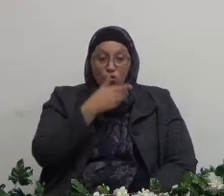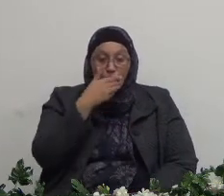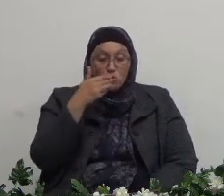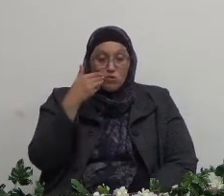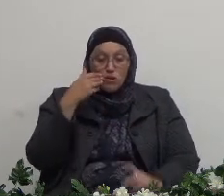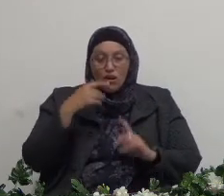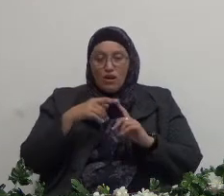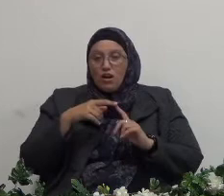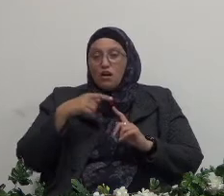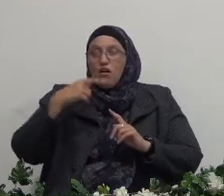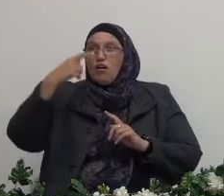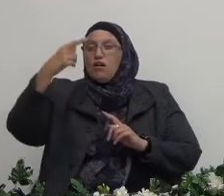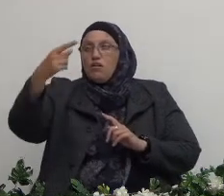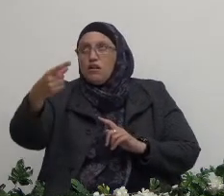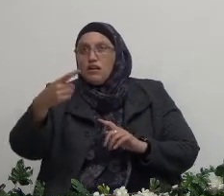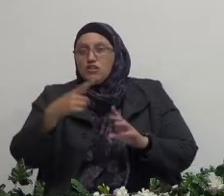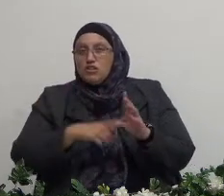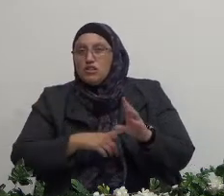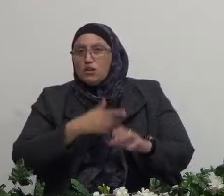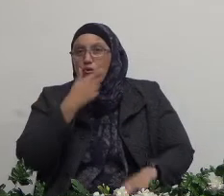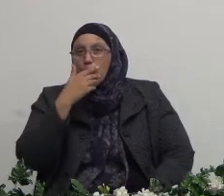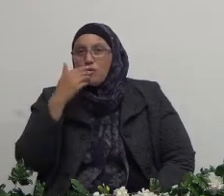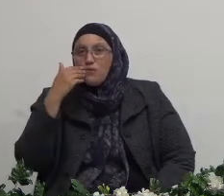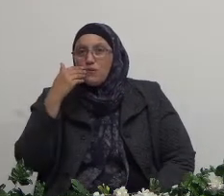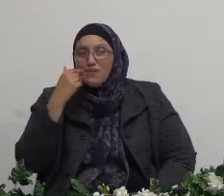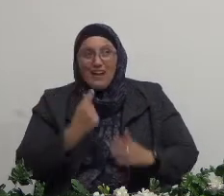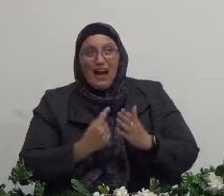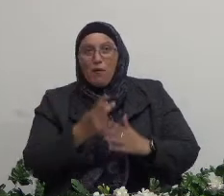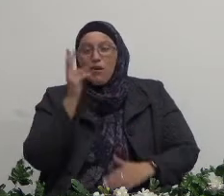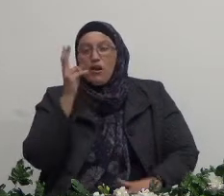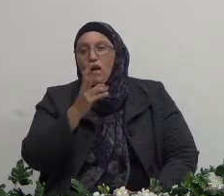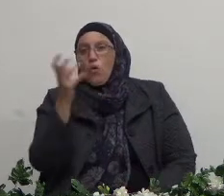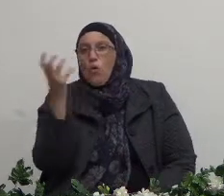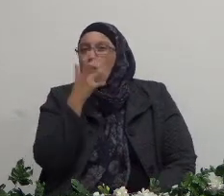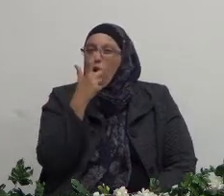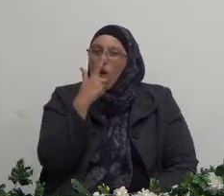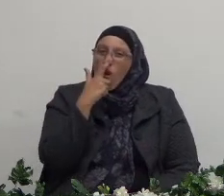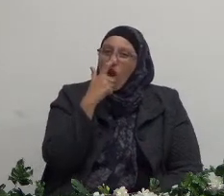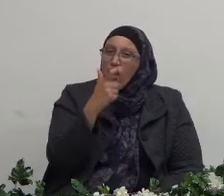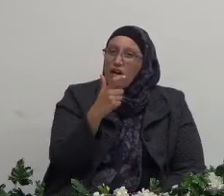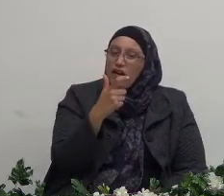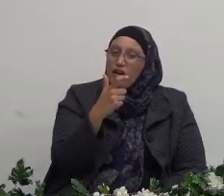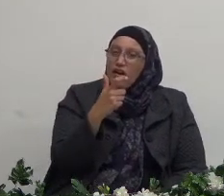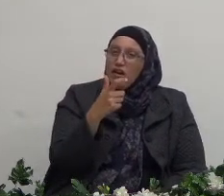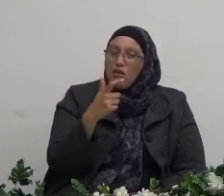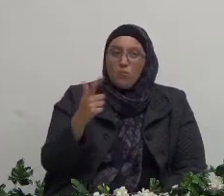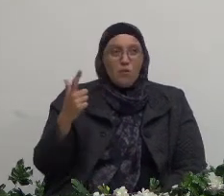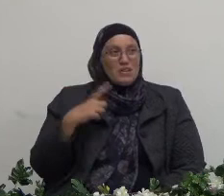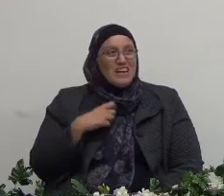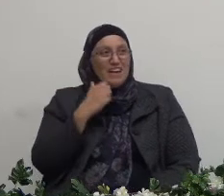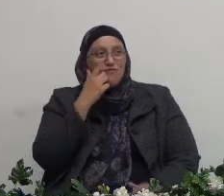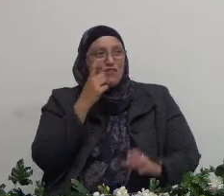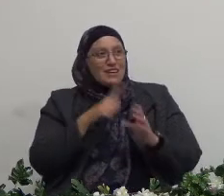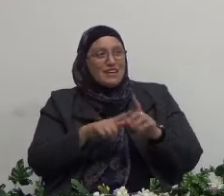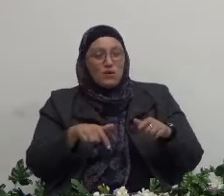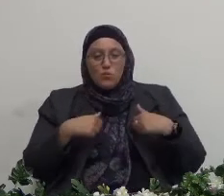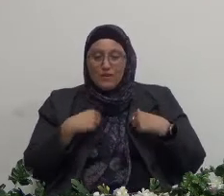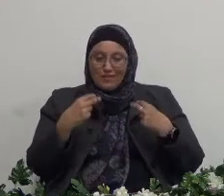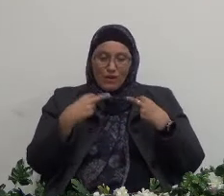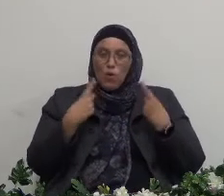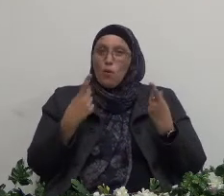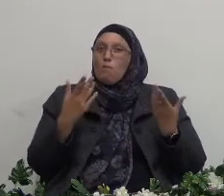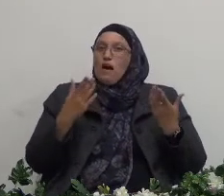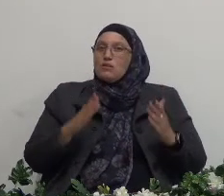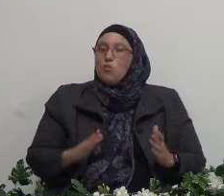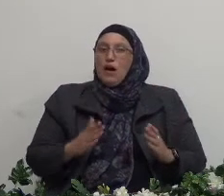that didn't make it to this holy month. And this is what happens every year. We ask Allah Azza wa Jal